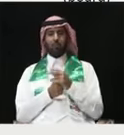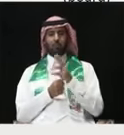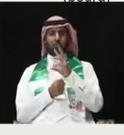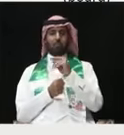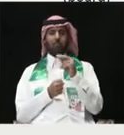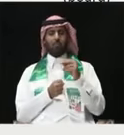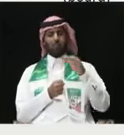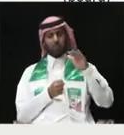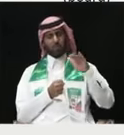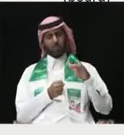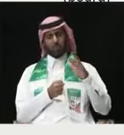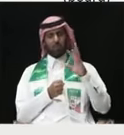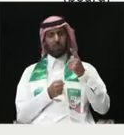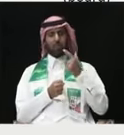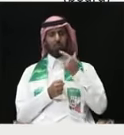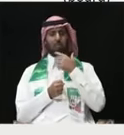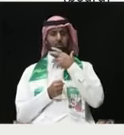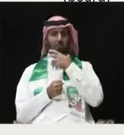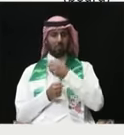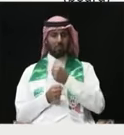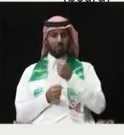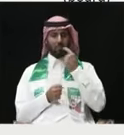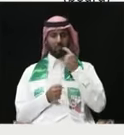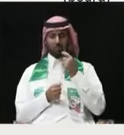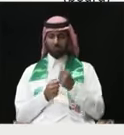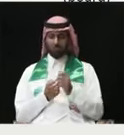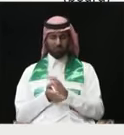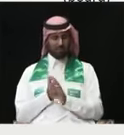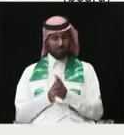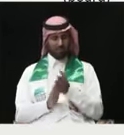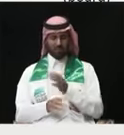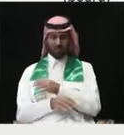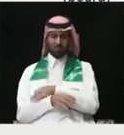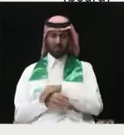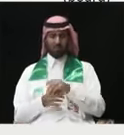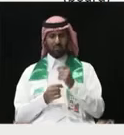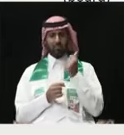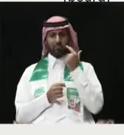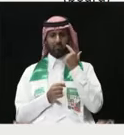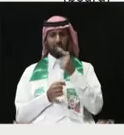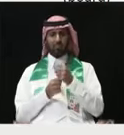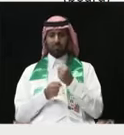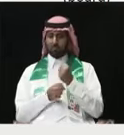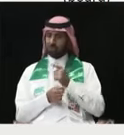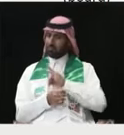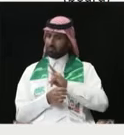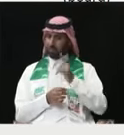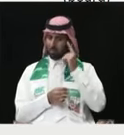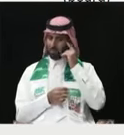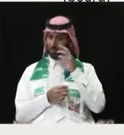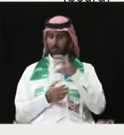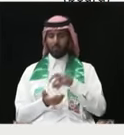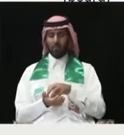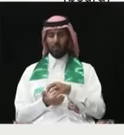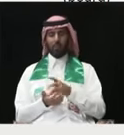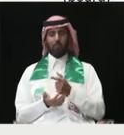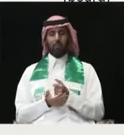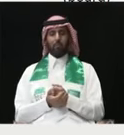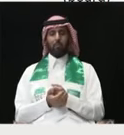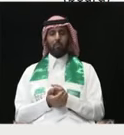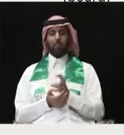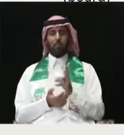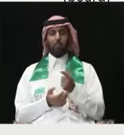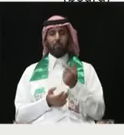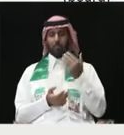young, my grandparents were very poor. There was no work in their country, so